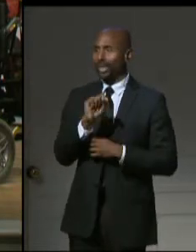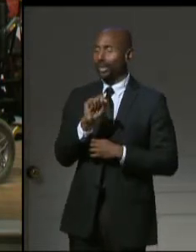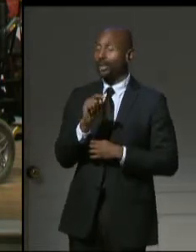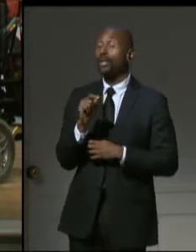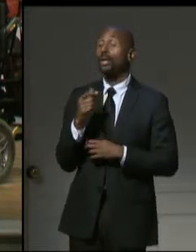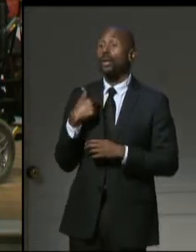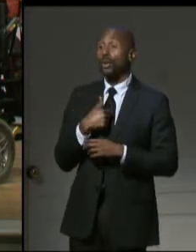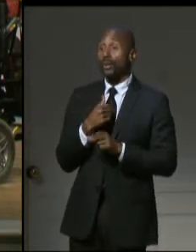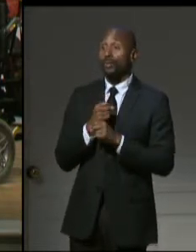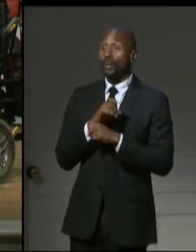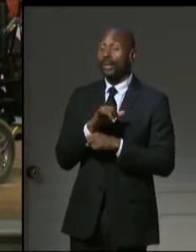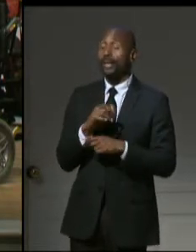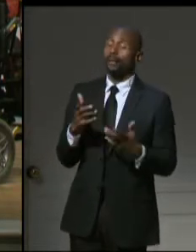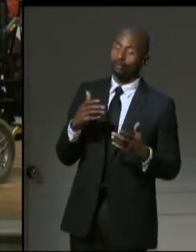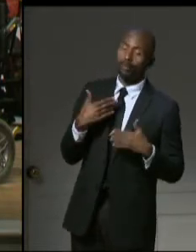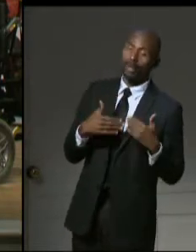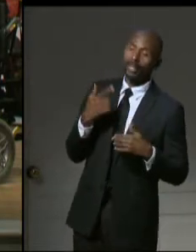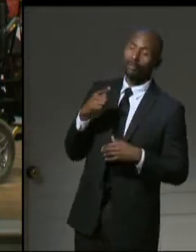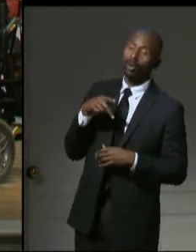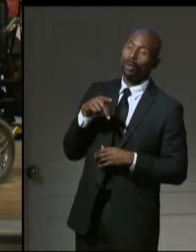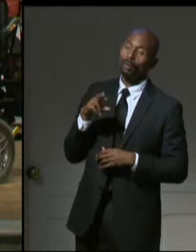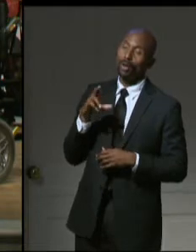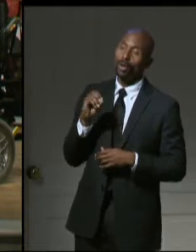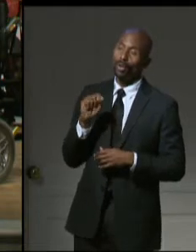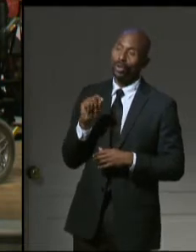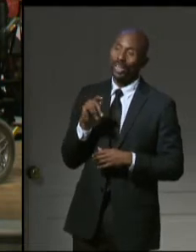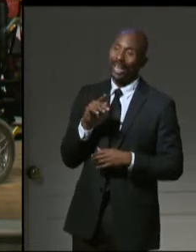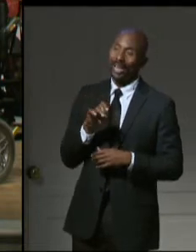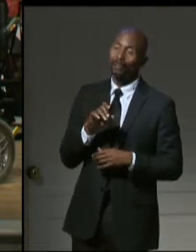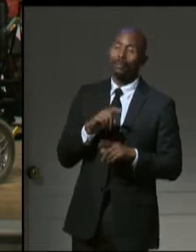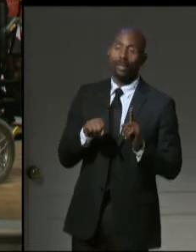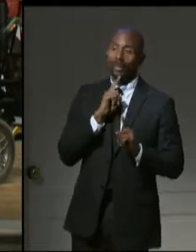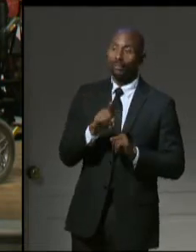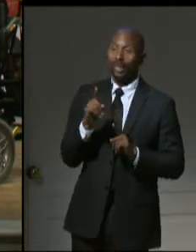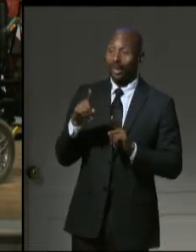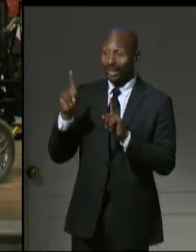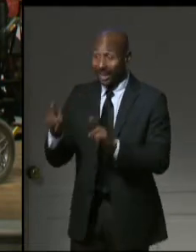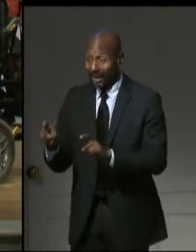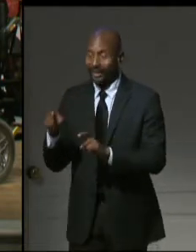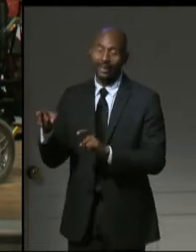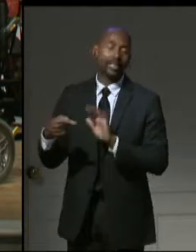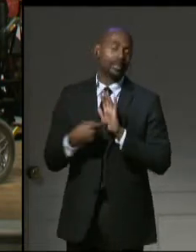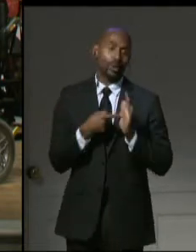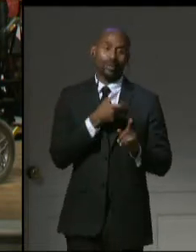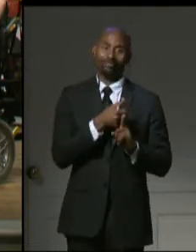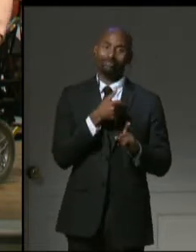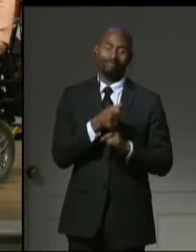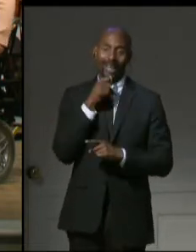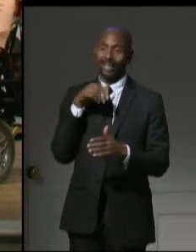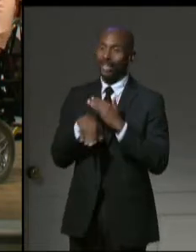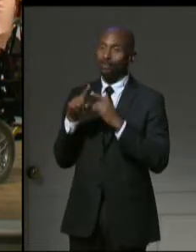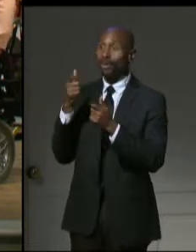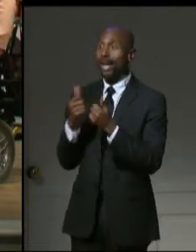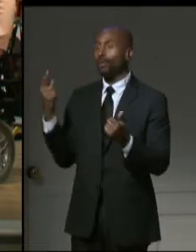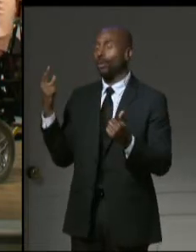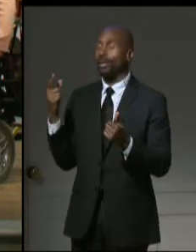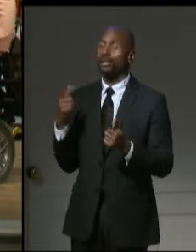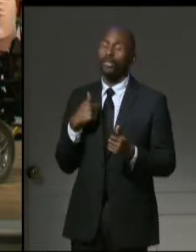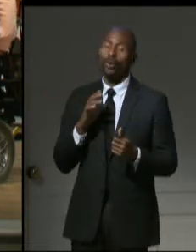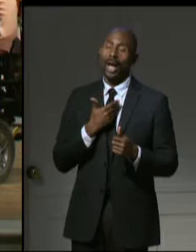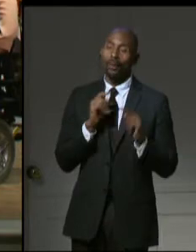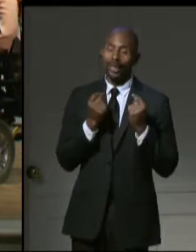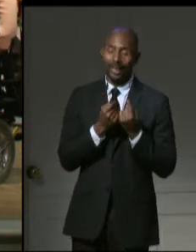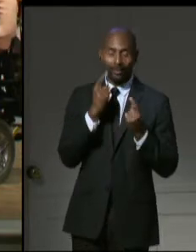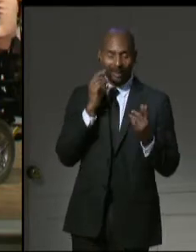we were in process of prototyping it, but we created something that just was inaccessible to everyone. And so it kind of took our team to sort of pull back a little bit and be